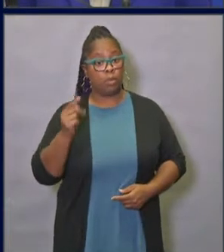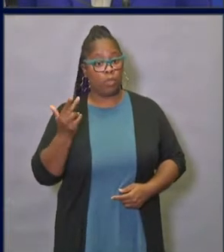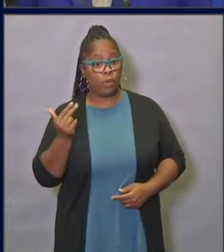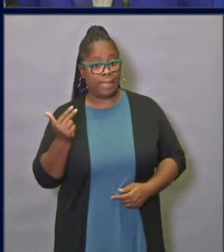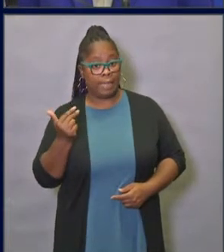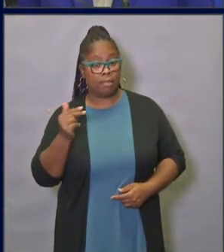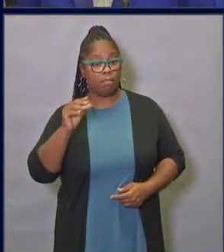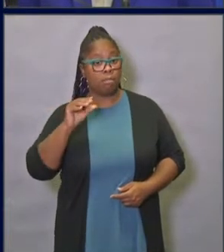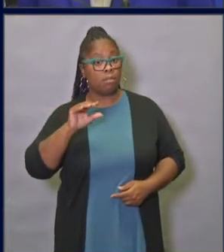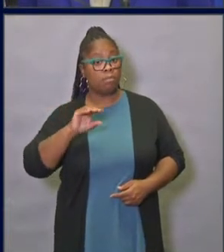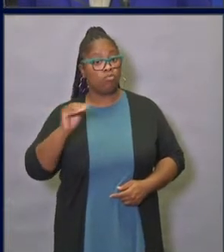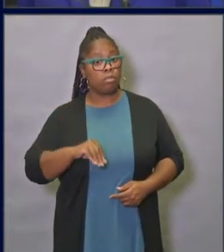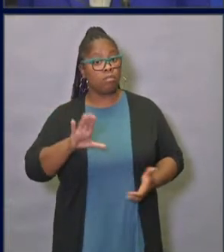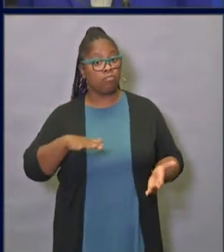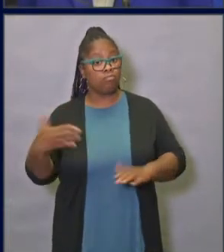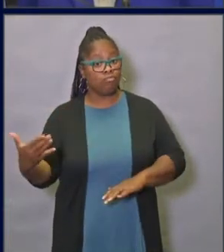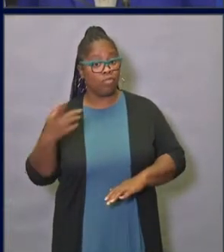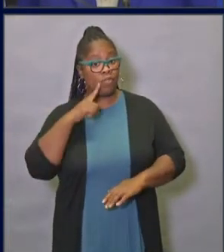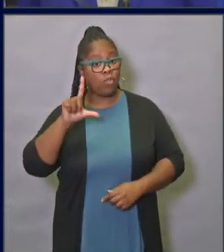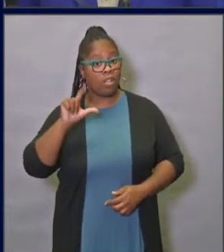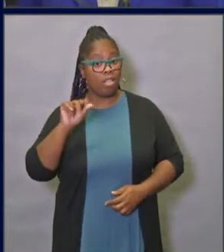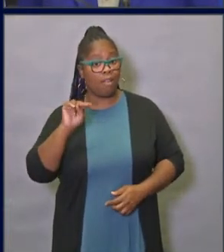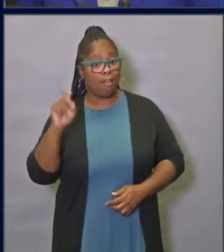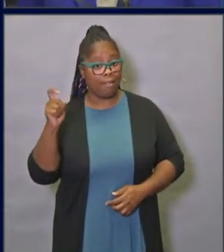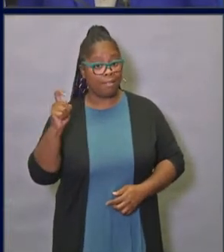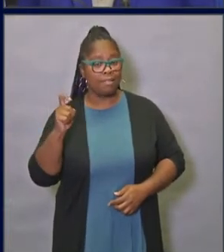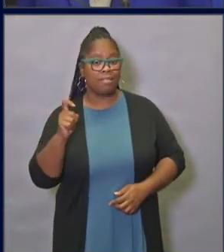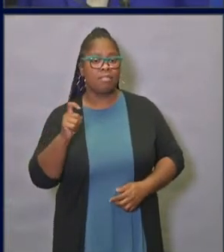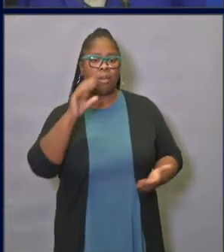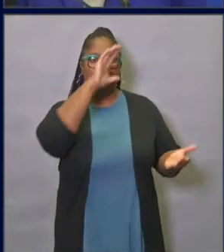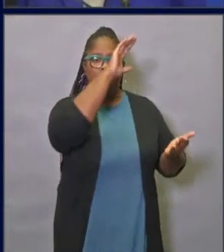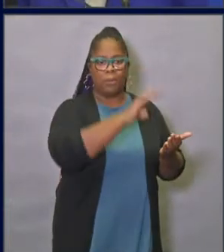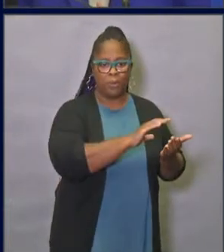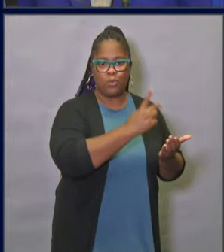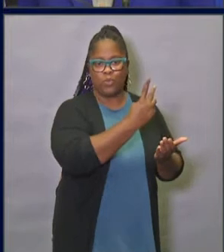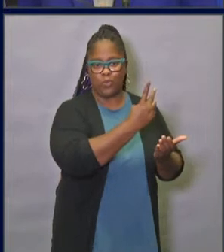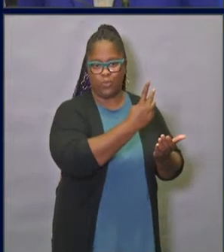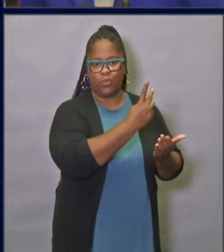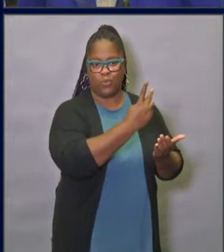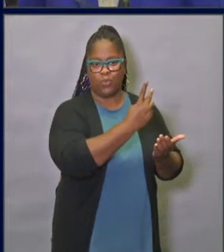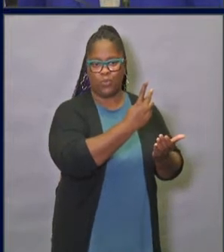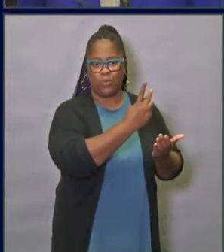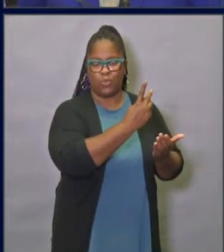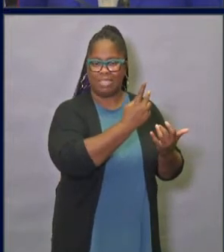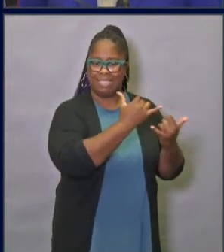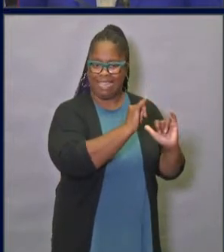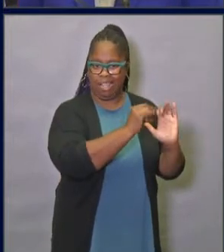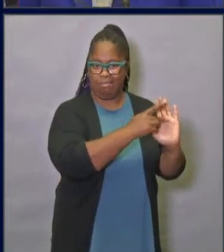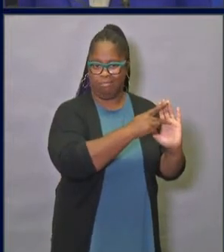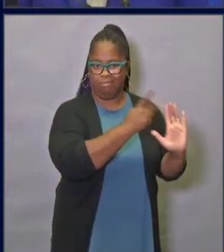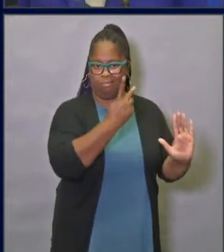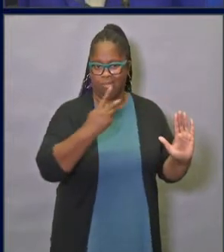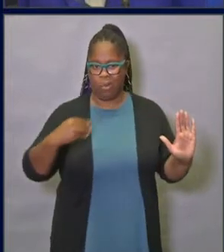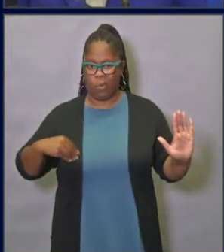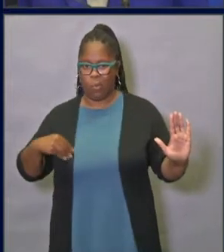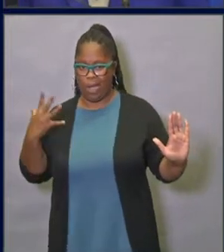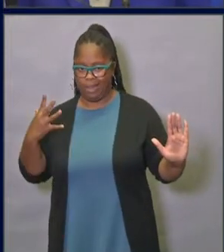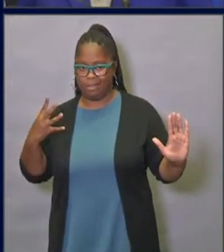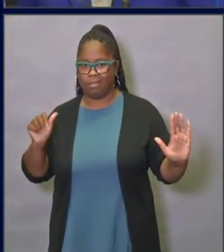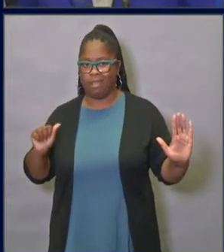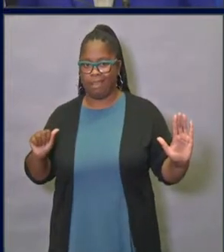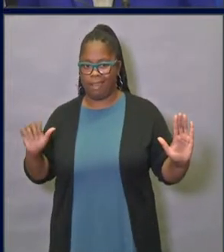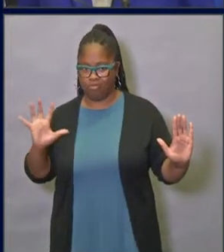rate amongst Latinx residents decreased to 2 deaths per 100,000 people. It's now twice that of white residents and